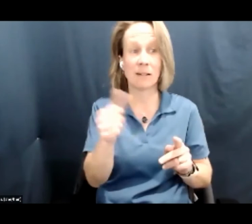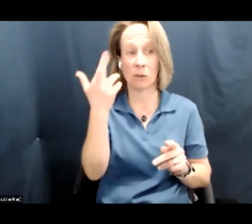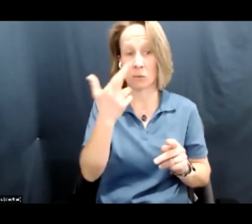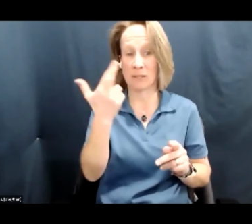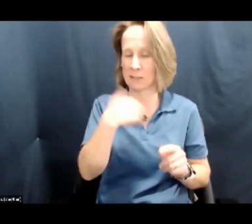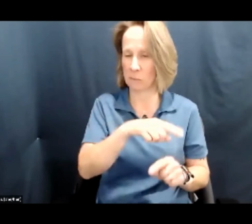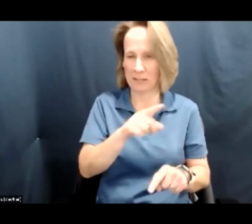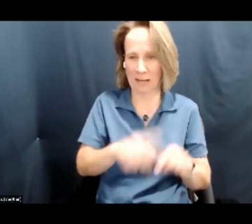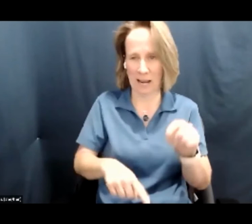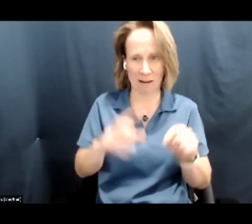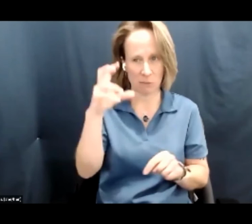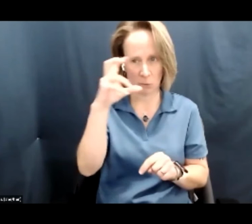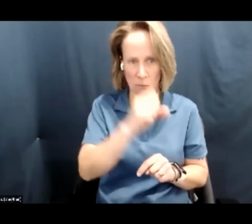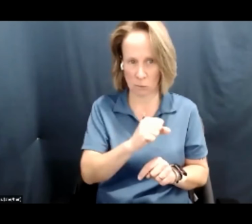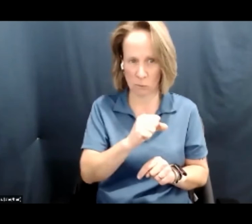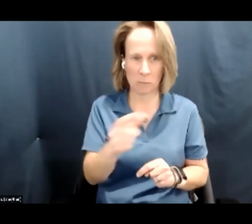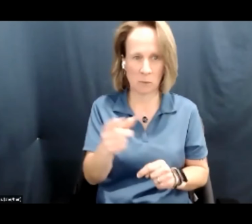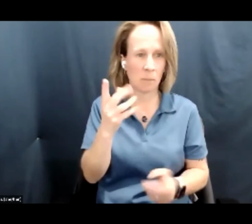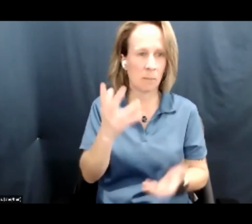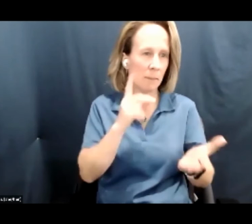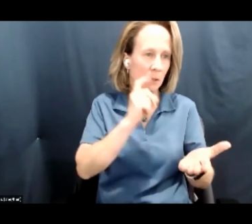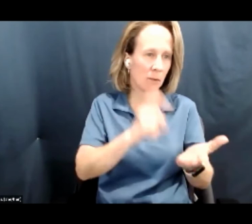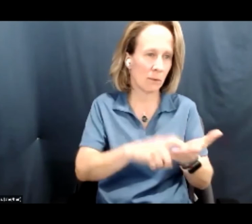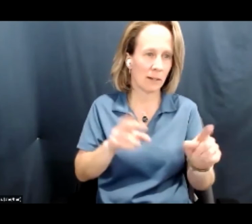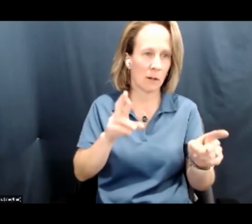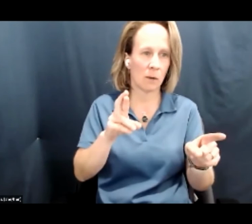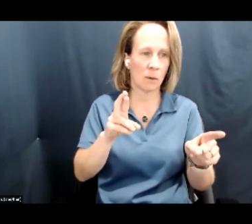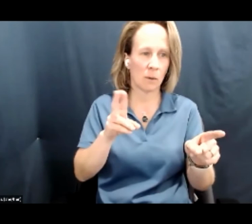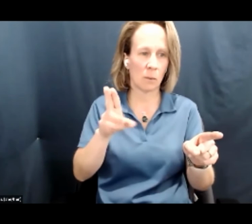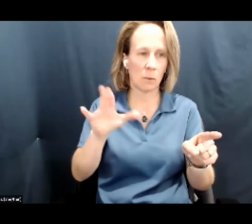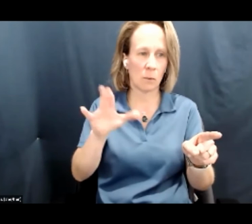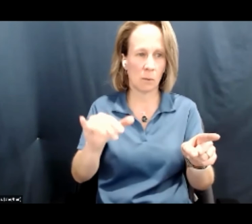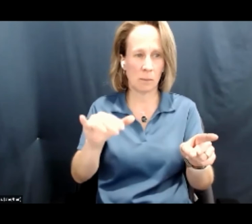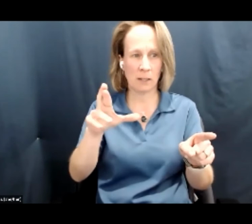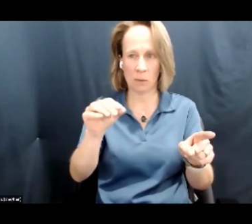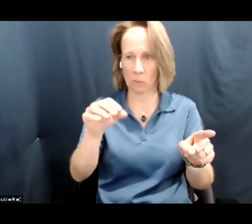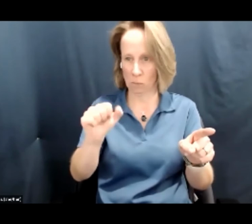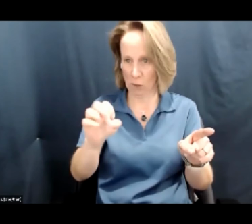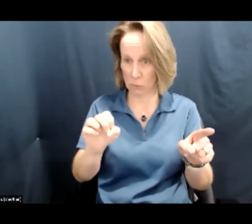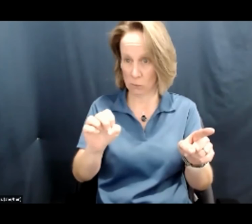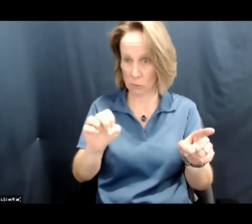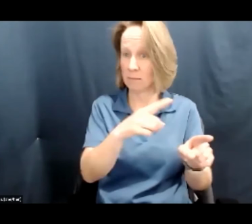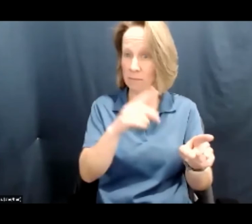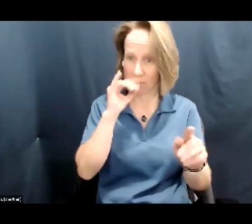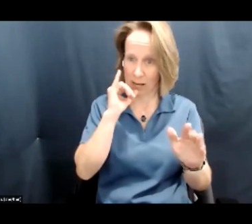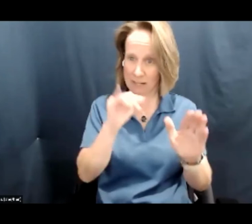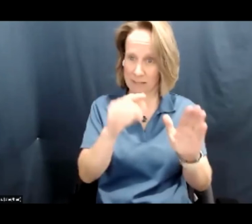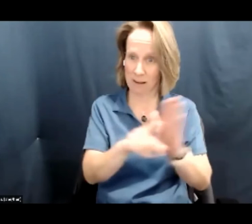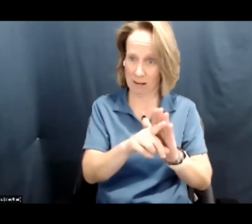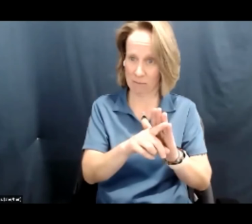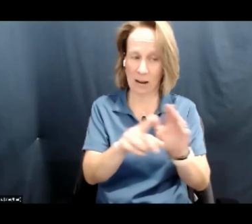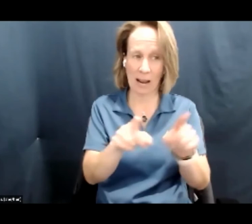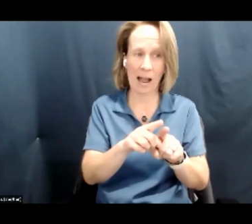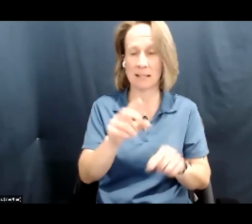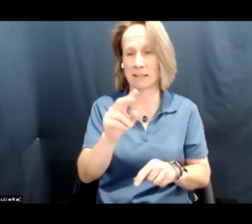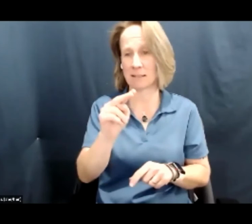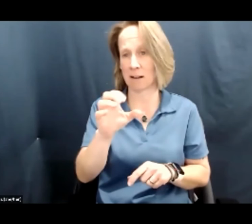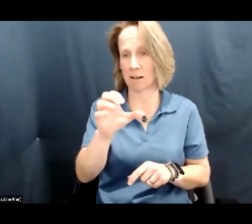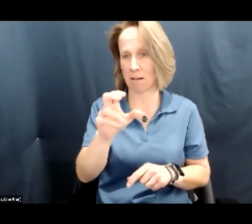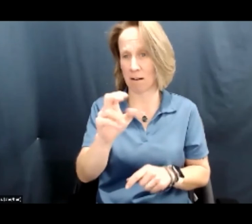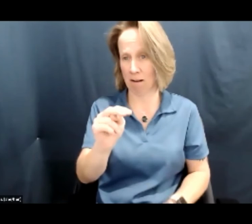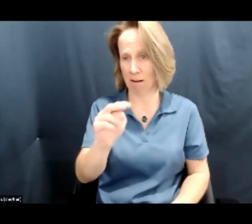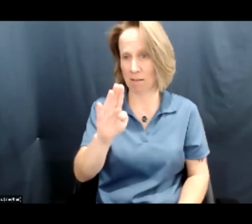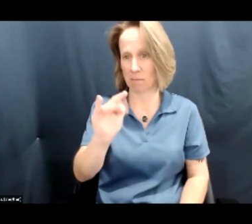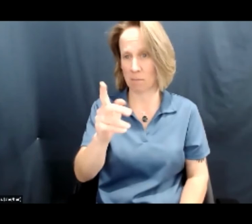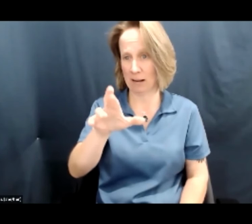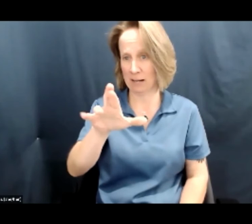look here, you might recognize folks. So there's Ruby Rose. Ruby Rose identifies as non-binary, if you don't